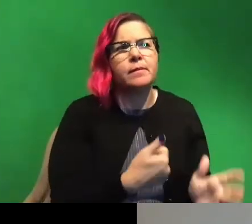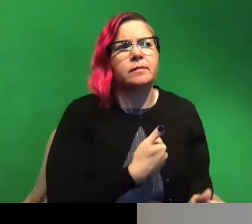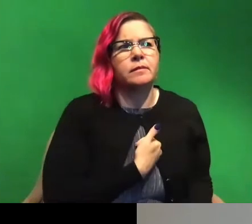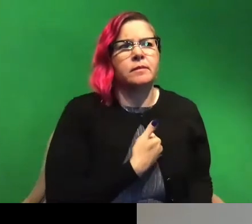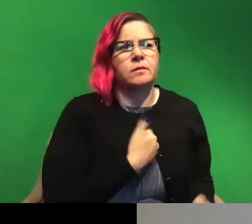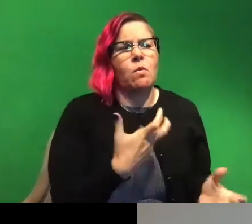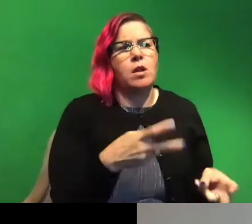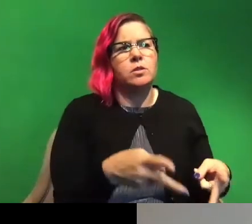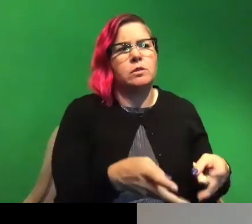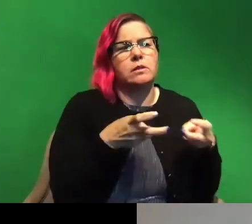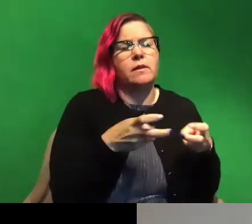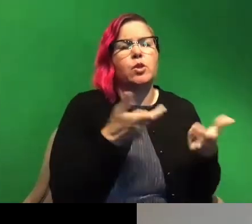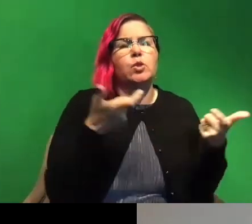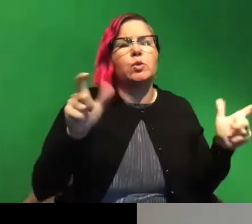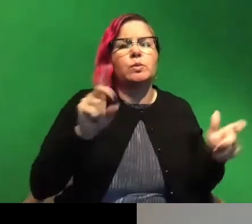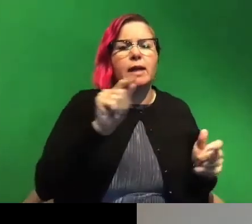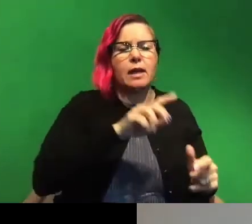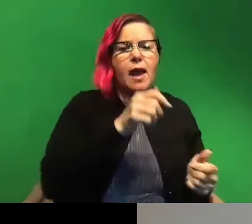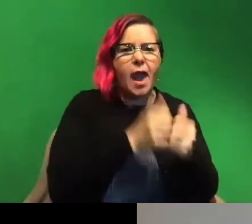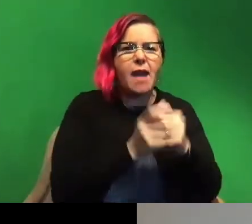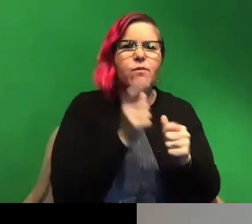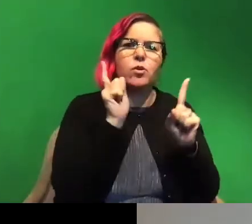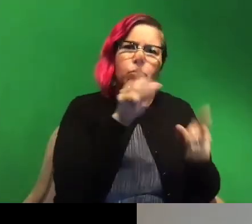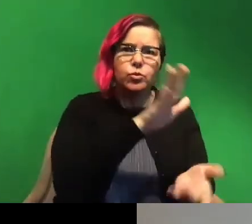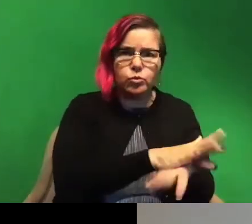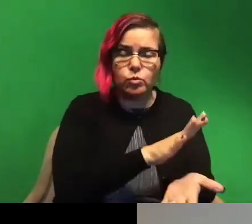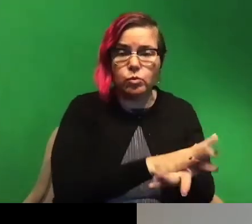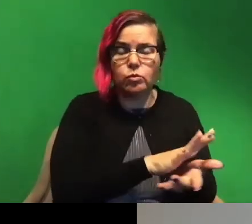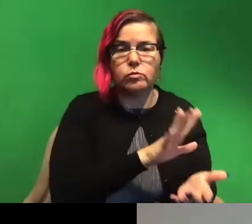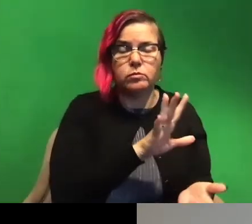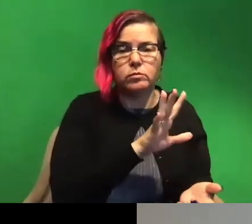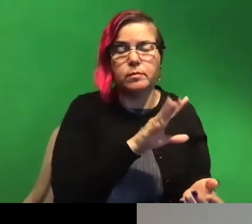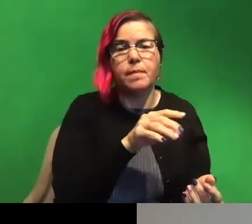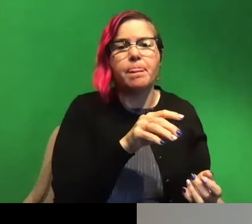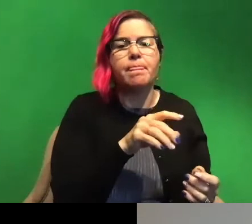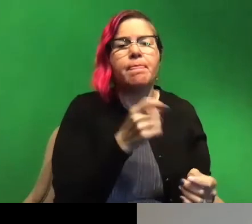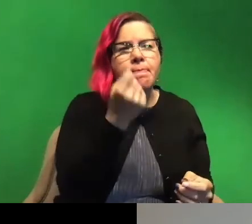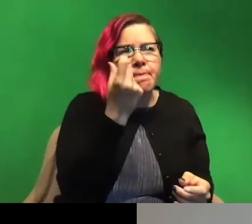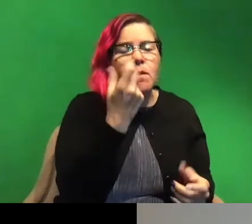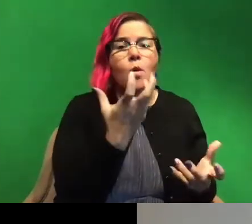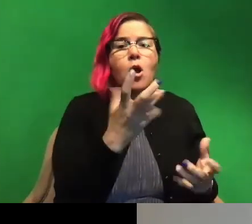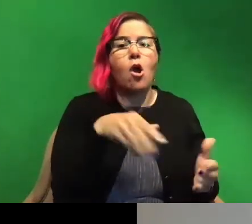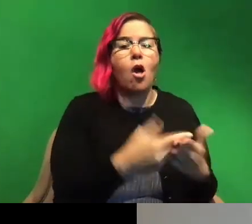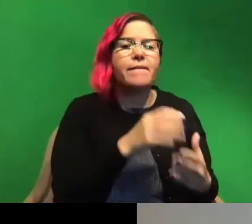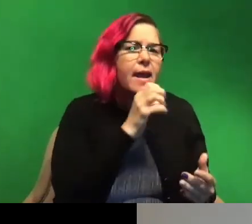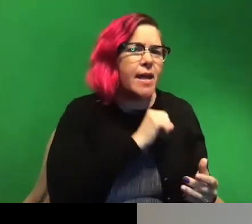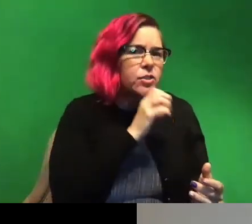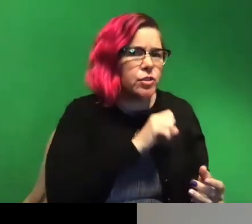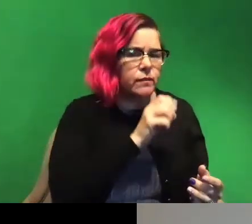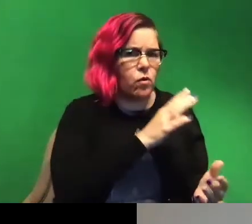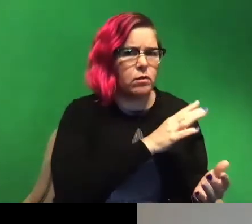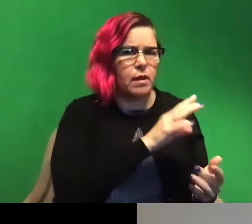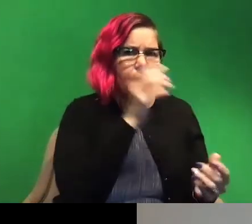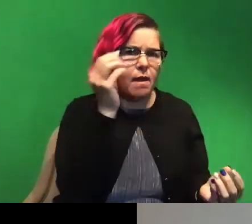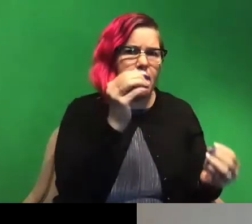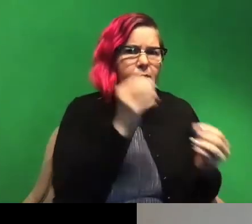pull from a huge data set of everyone that goes to your school, but I wanted to find all of the ages for everyone that goes to your school, but I